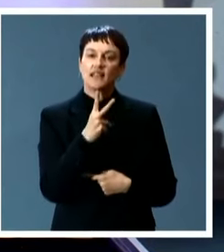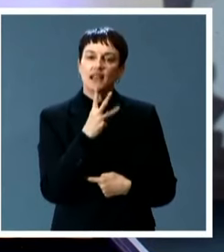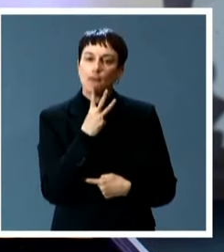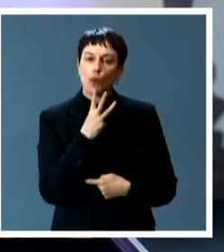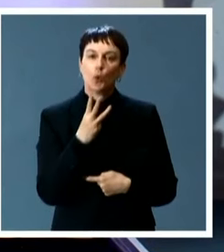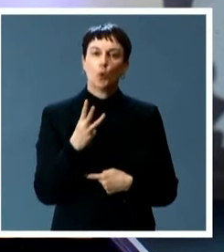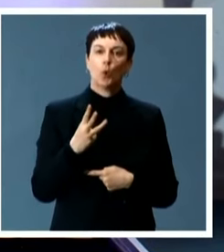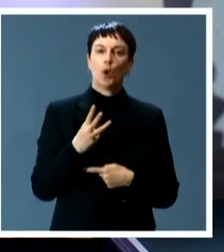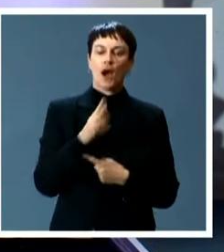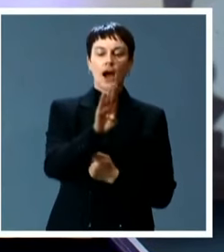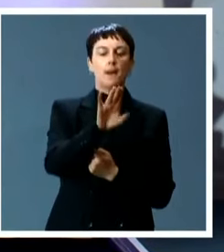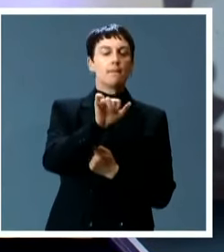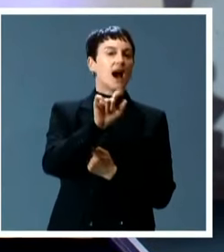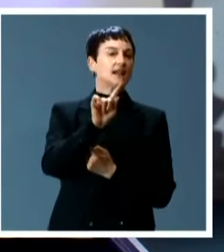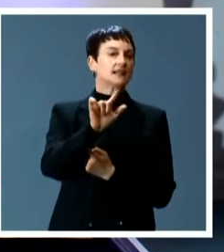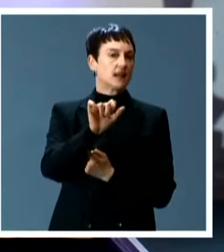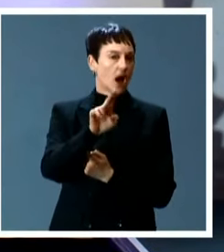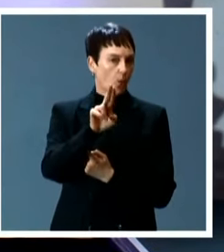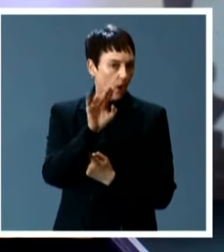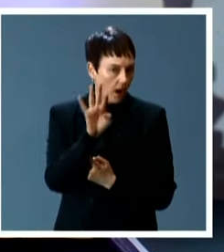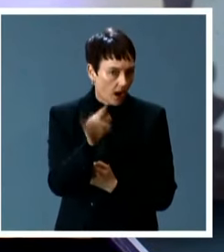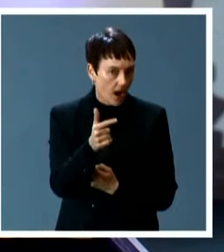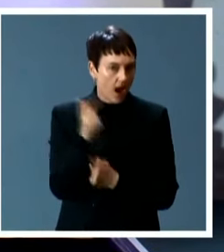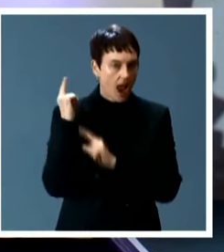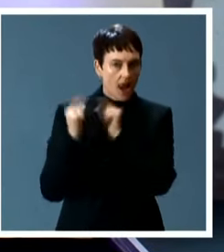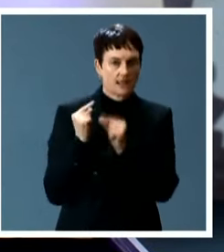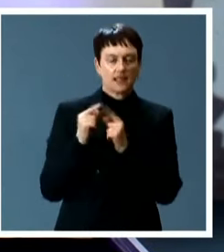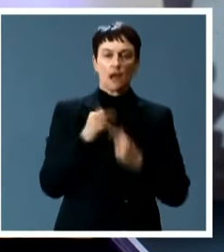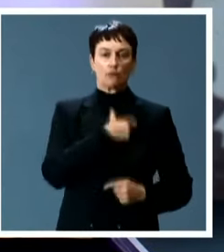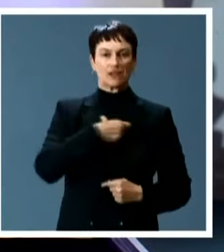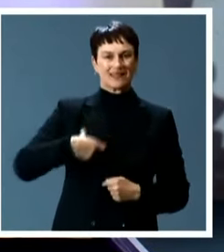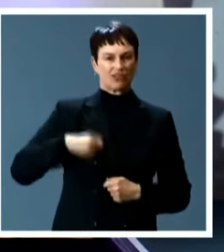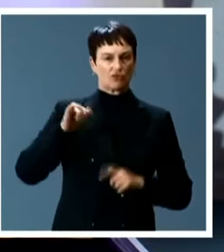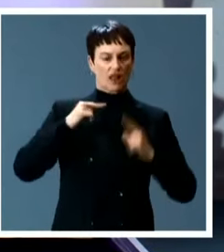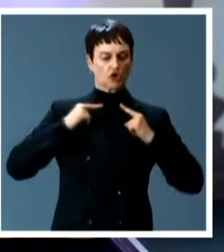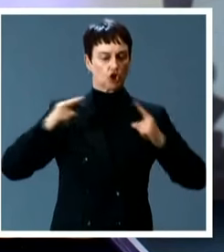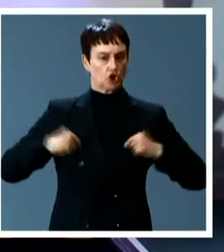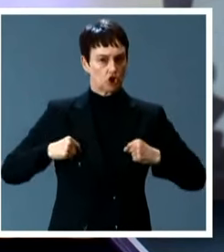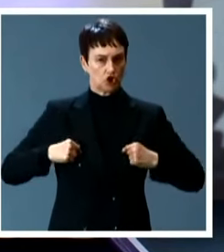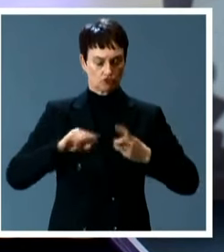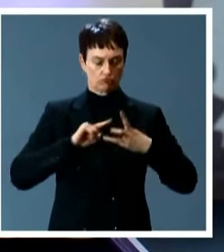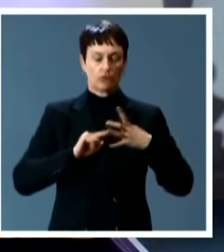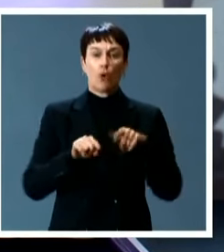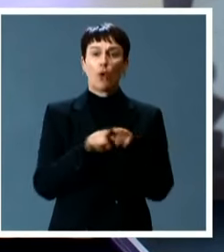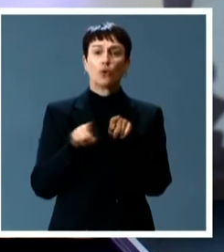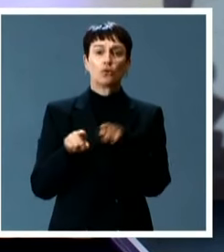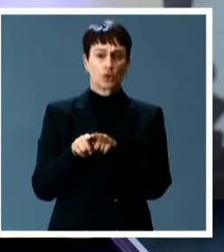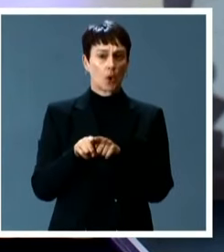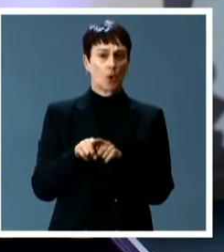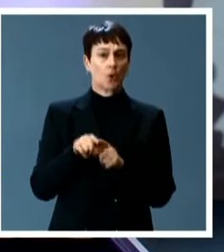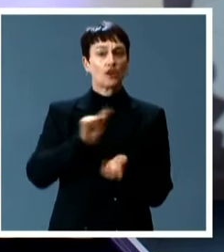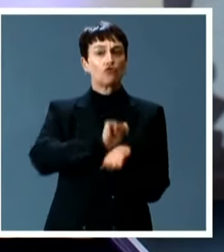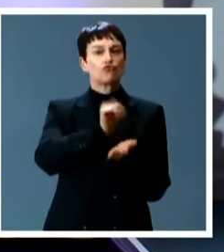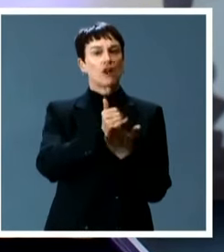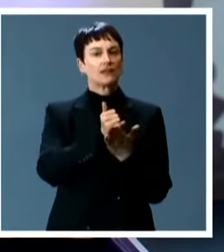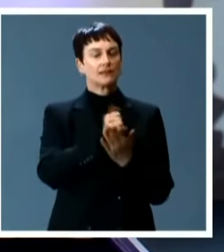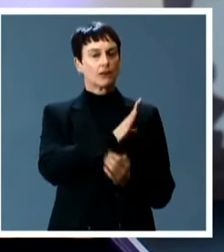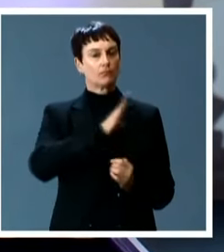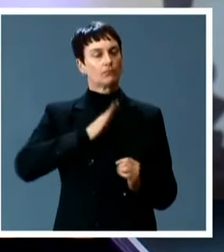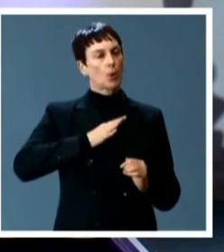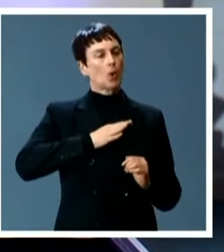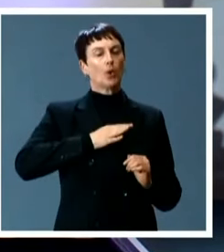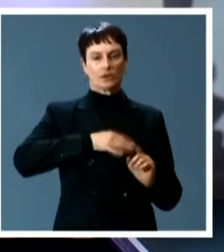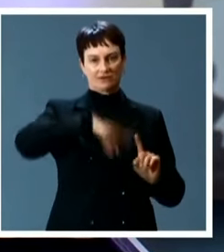Bataung Legacy, Presidential Shirts. In addition to the chair of the Board of Trustees, the staff of the Nelson